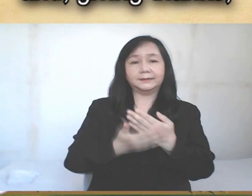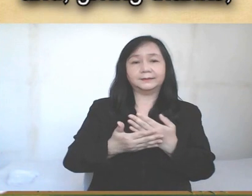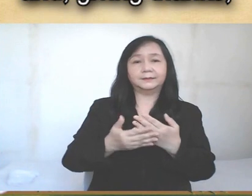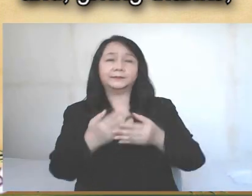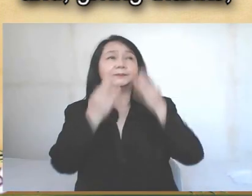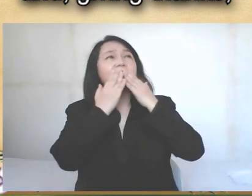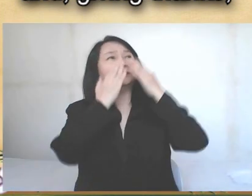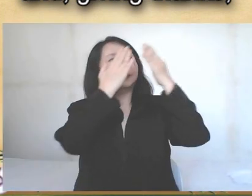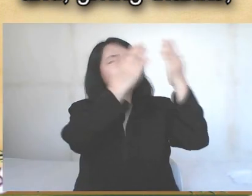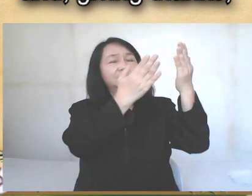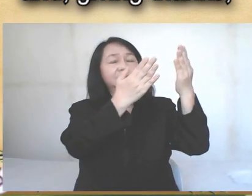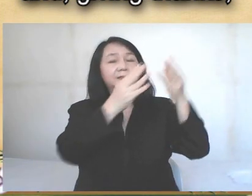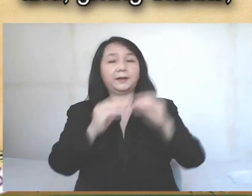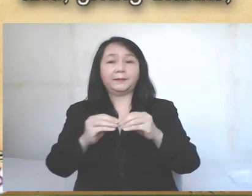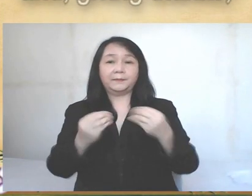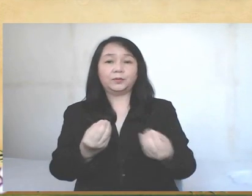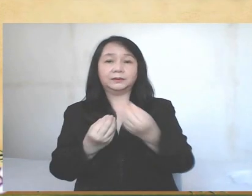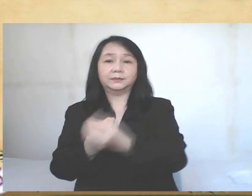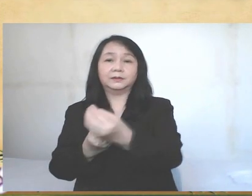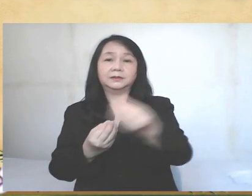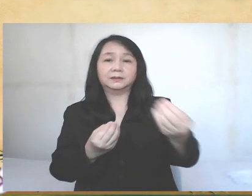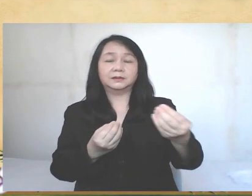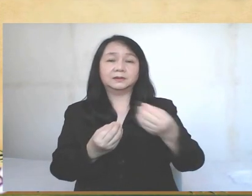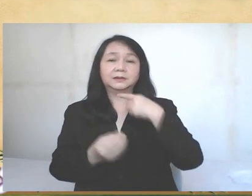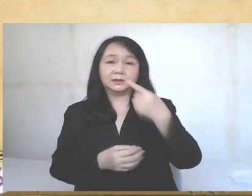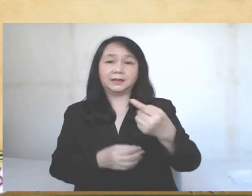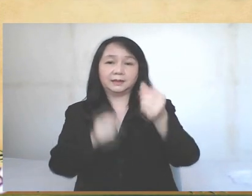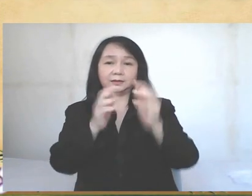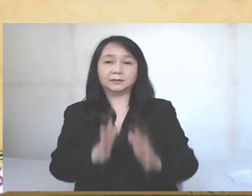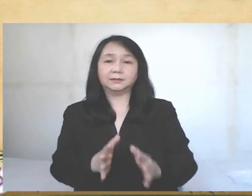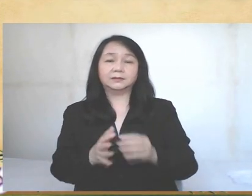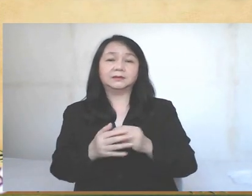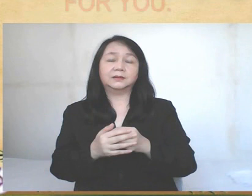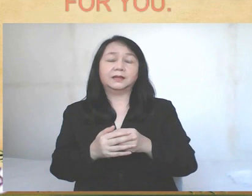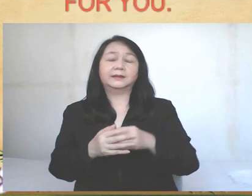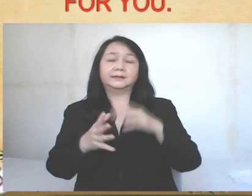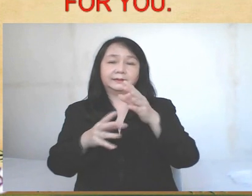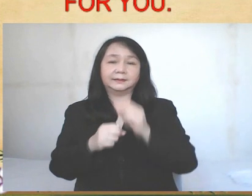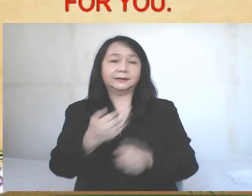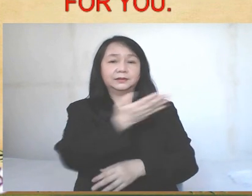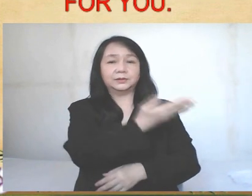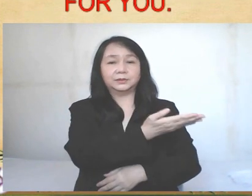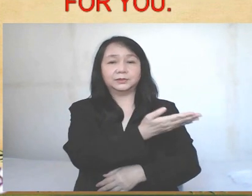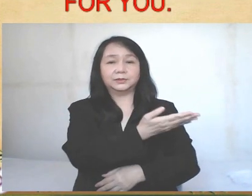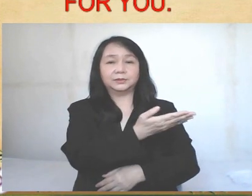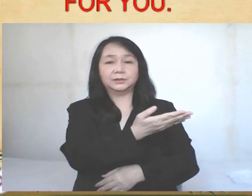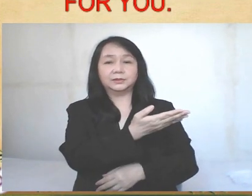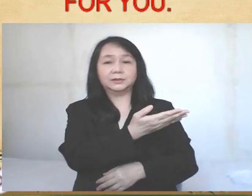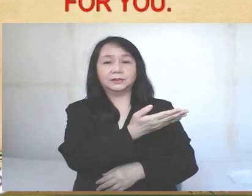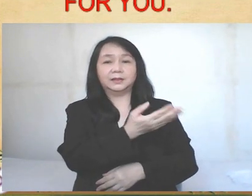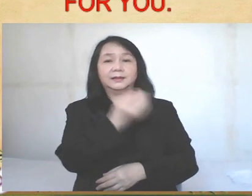took bread, and giving thanks, broke it, gave it to his disciples, saying, "Take this, all of